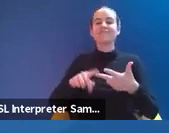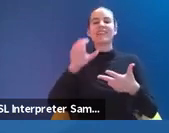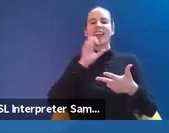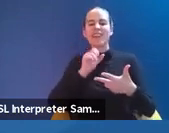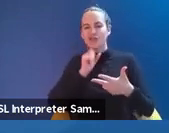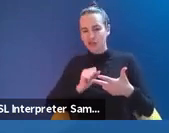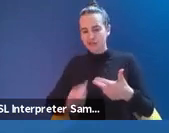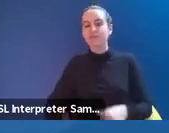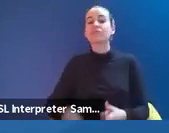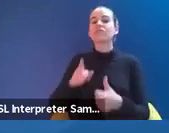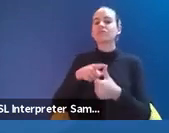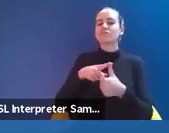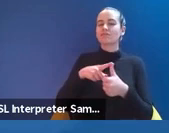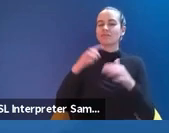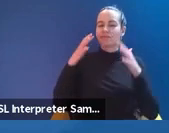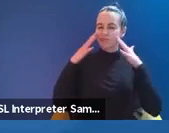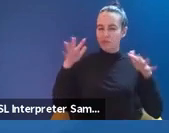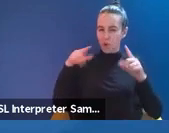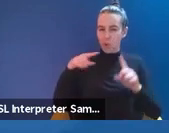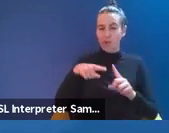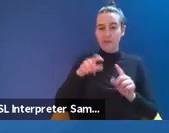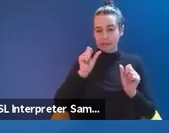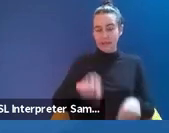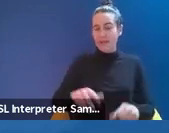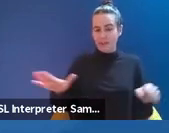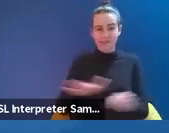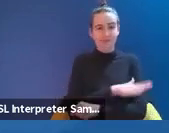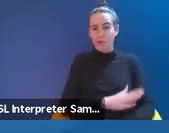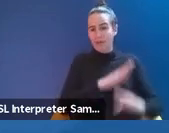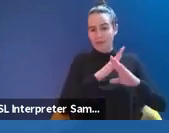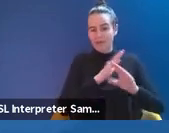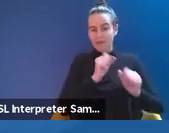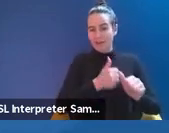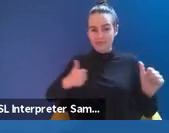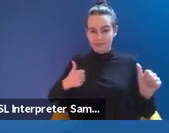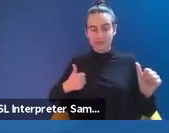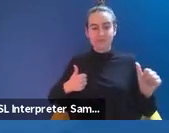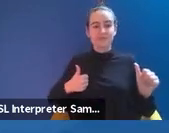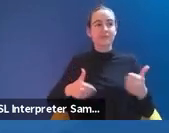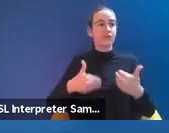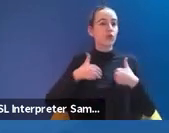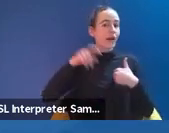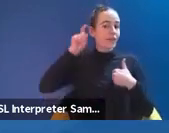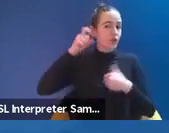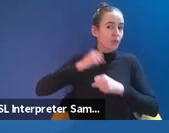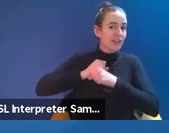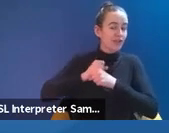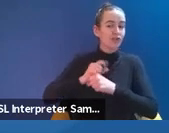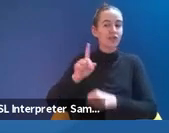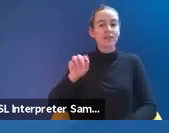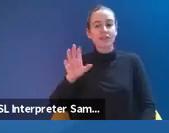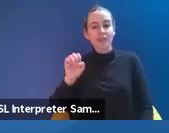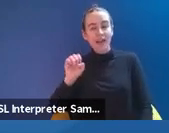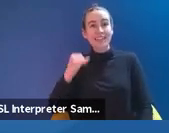So we'll start with noise. Noise is 100% preventable. So an individual utilizing hearing protection devices, when they're going to be around